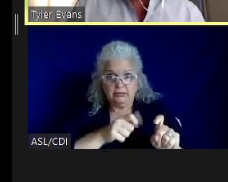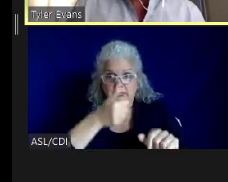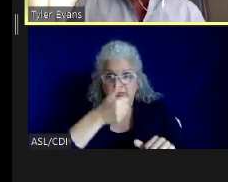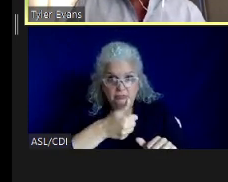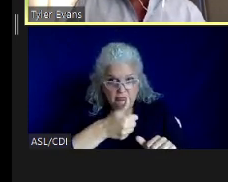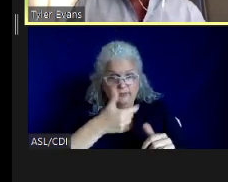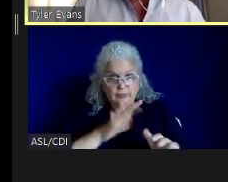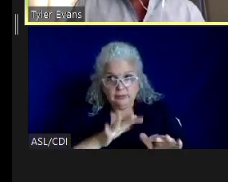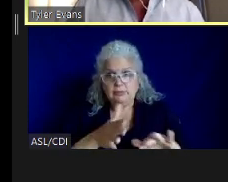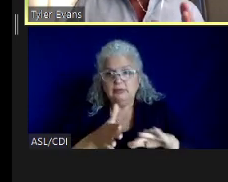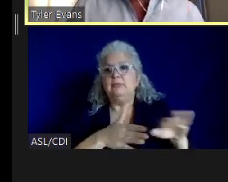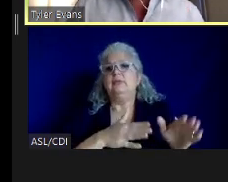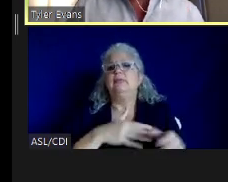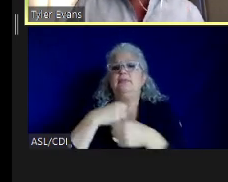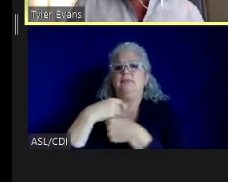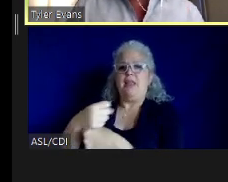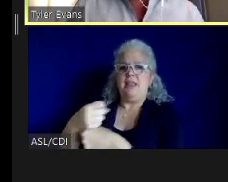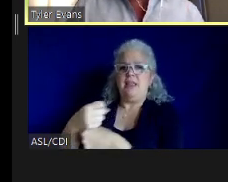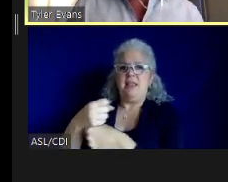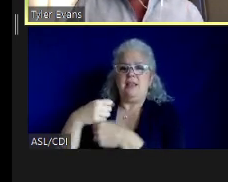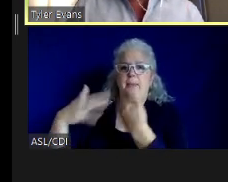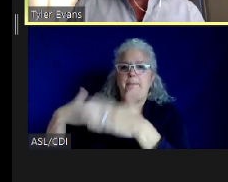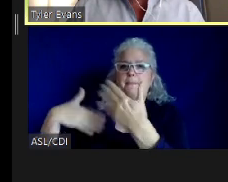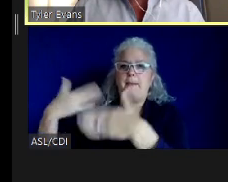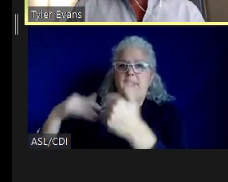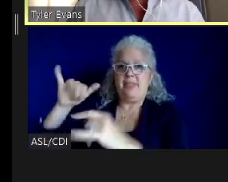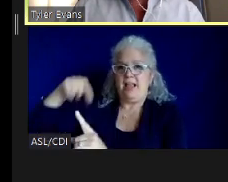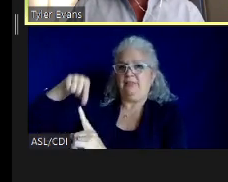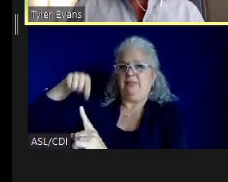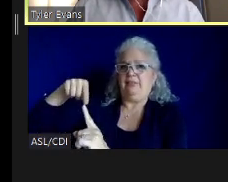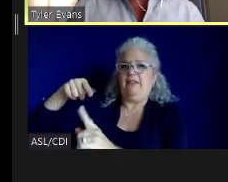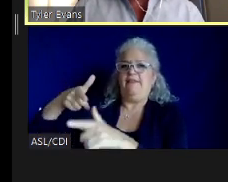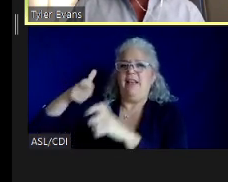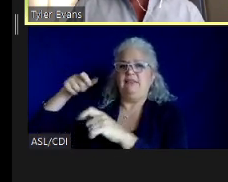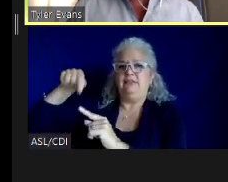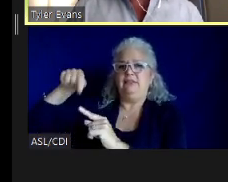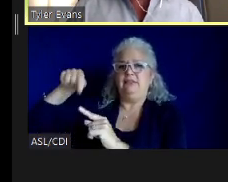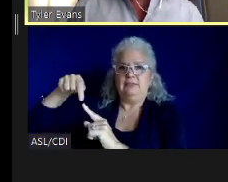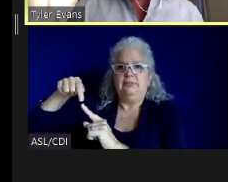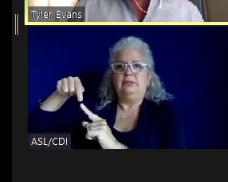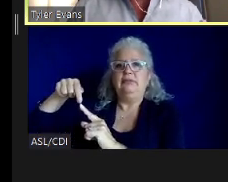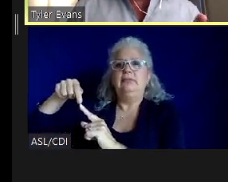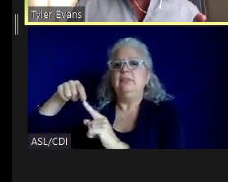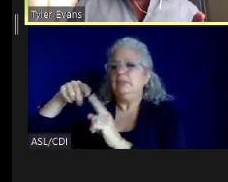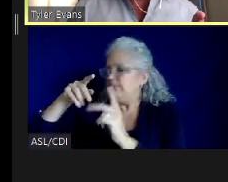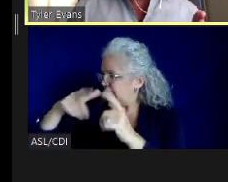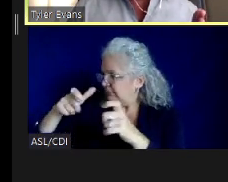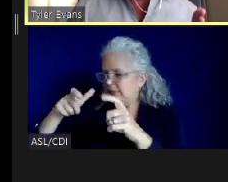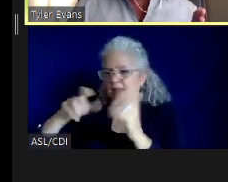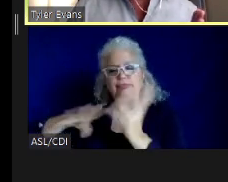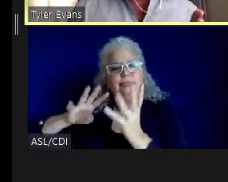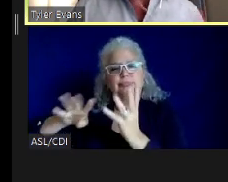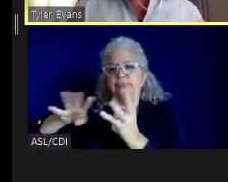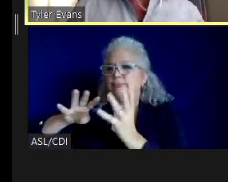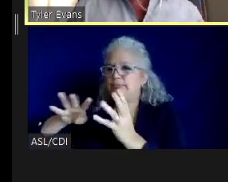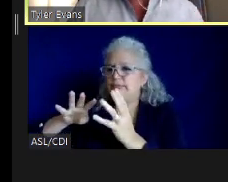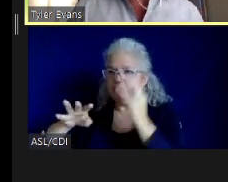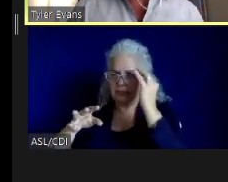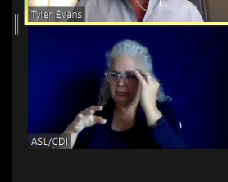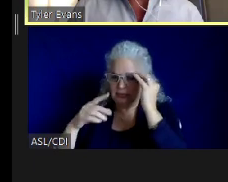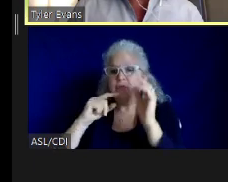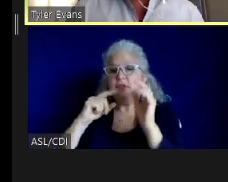so that parallel concurrent mass production, it was really remarkable to know that these emergency